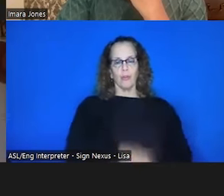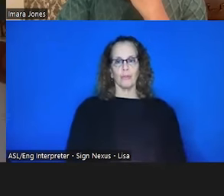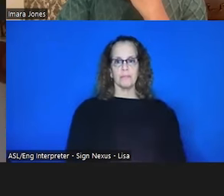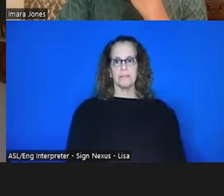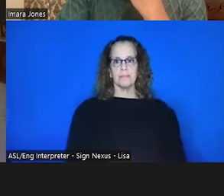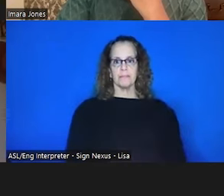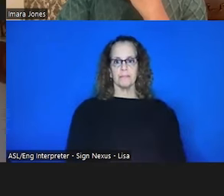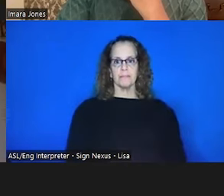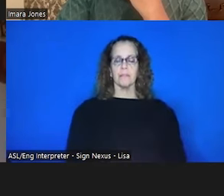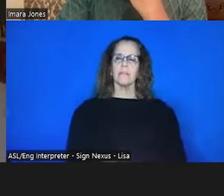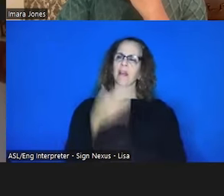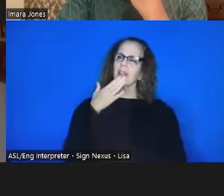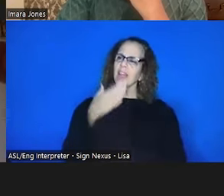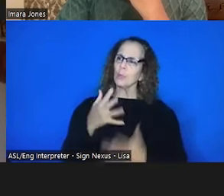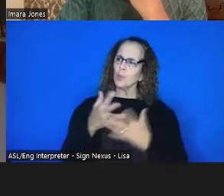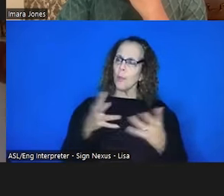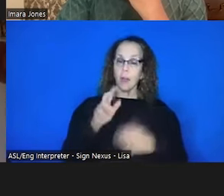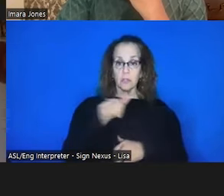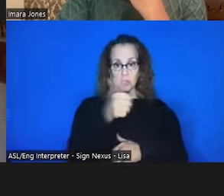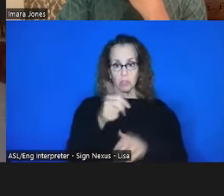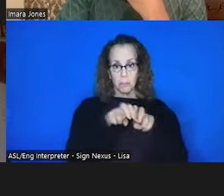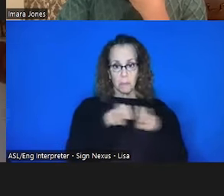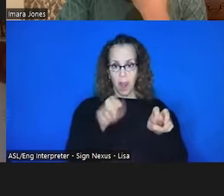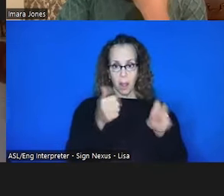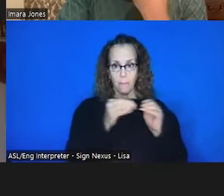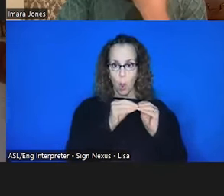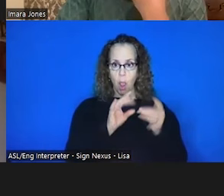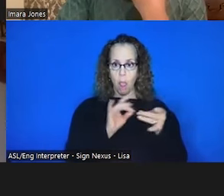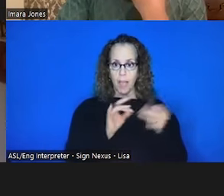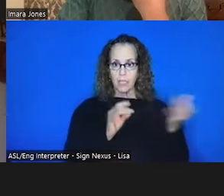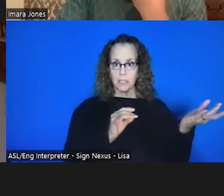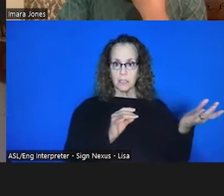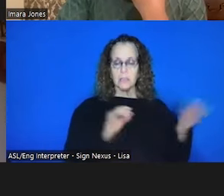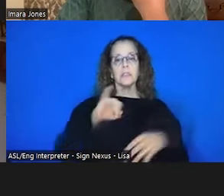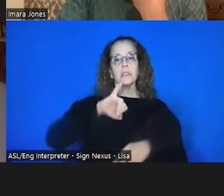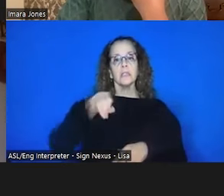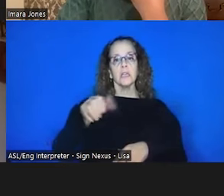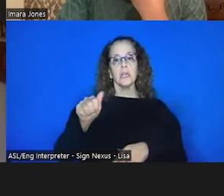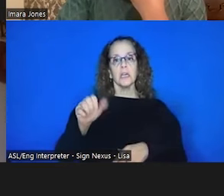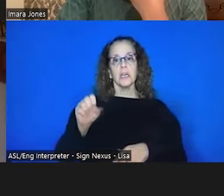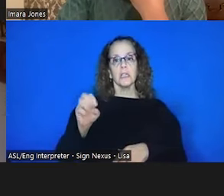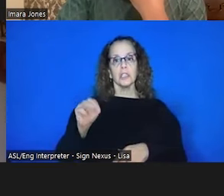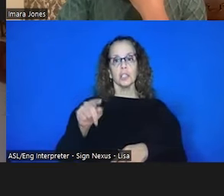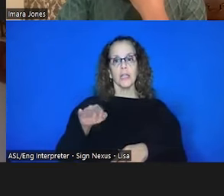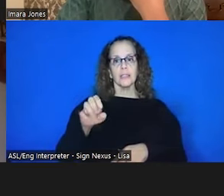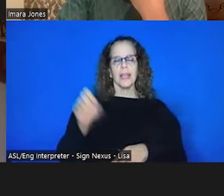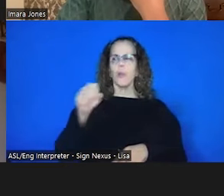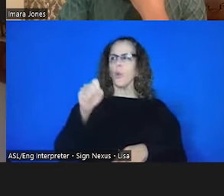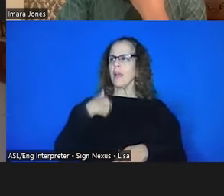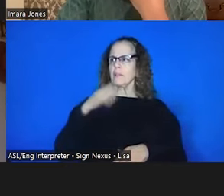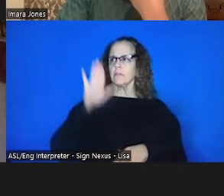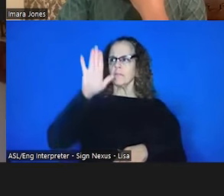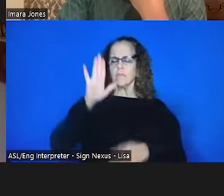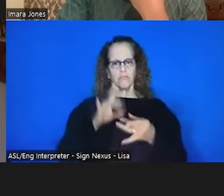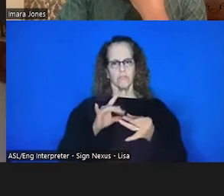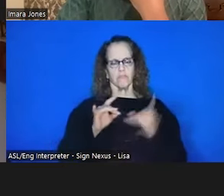Thank you so much. Does anyone have anything else they want to add? Yeah, I can jump in, Melanie. I